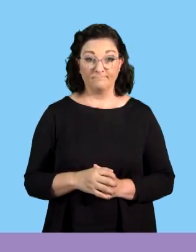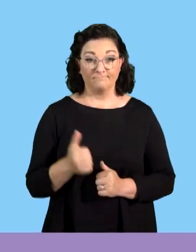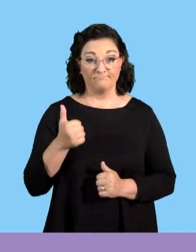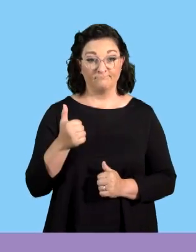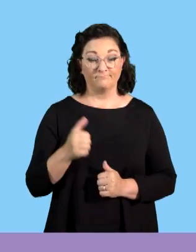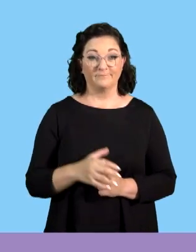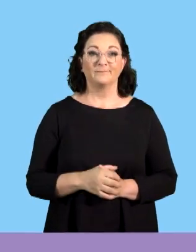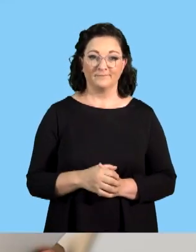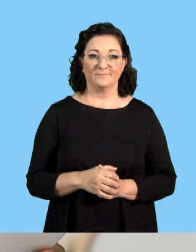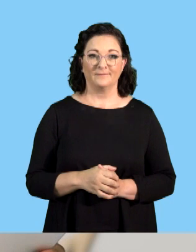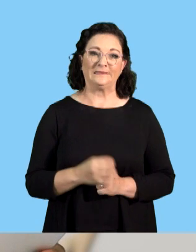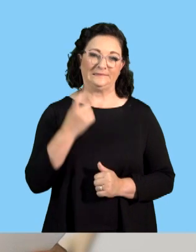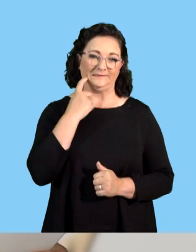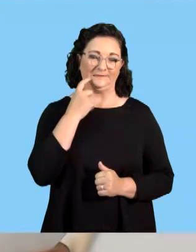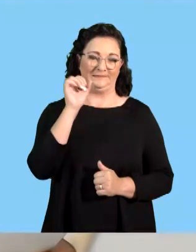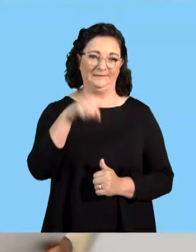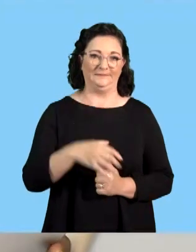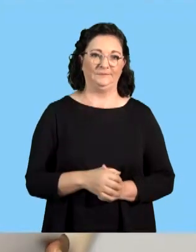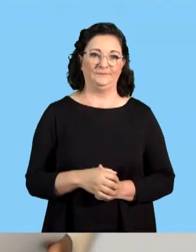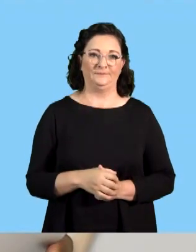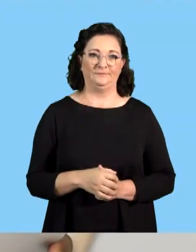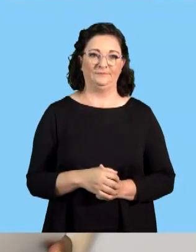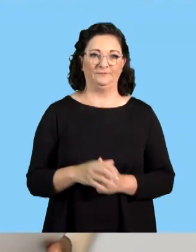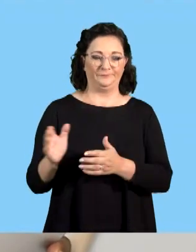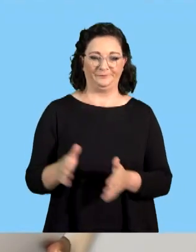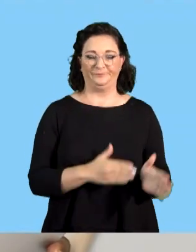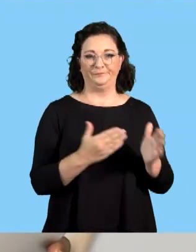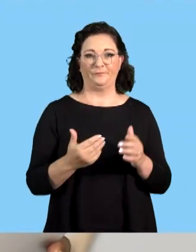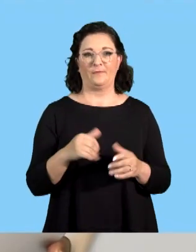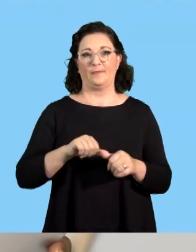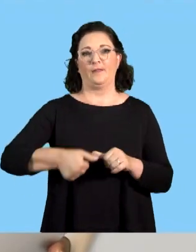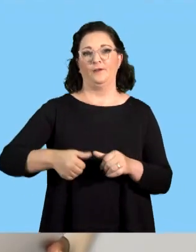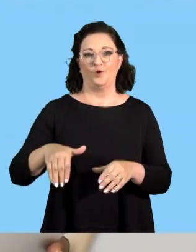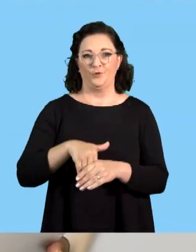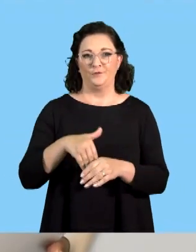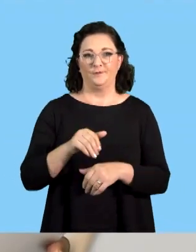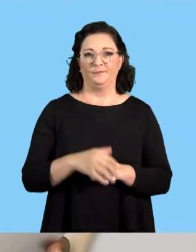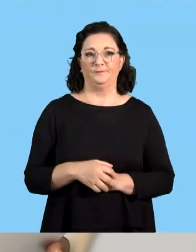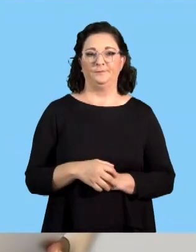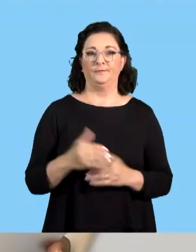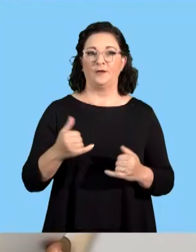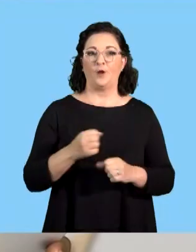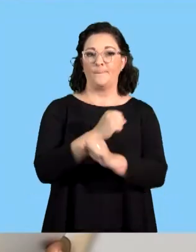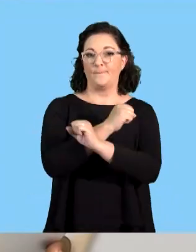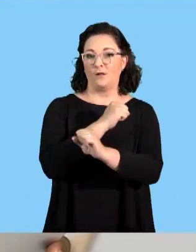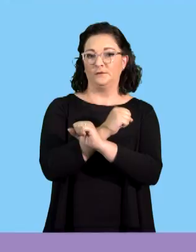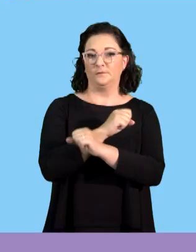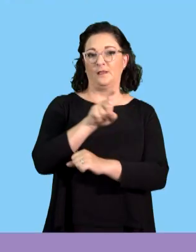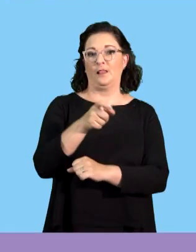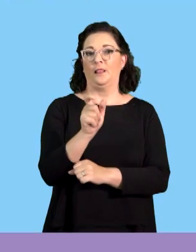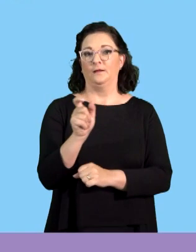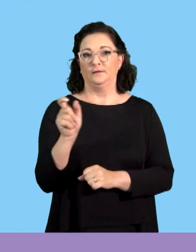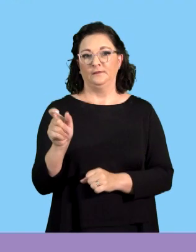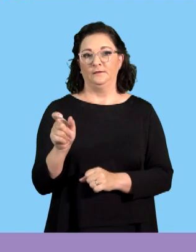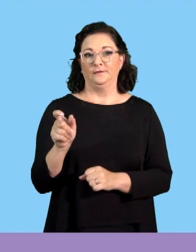51,2353. Get it? It's that easy. Let's move to the next concept. We're looking at